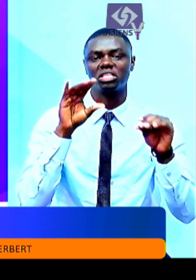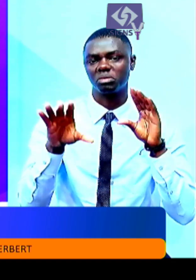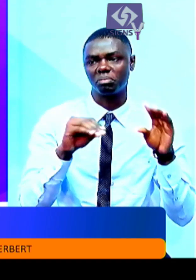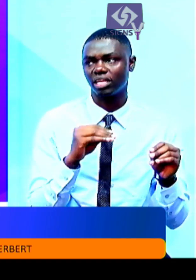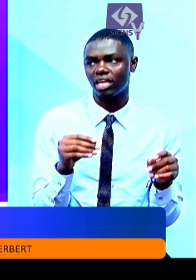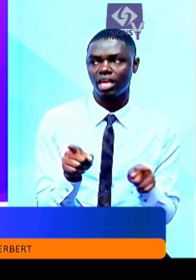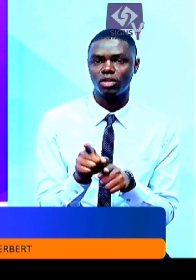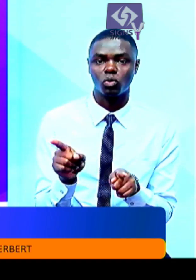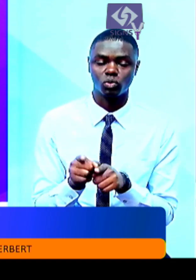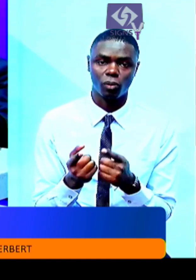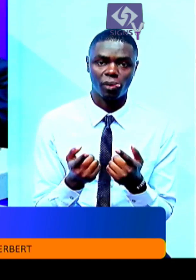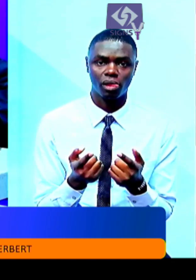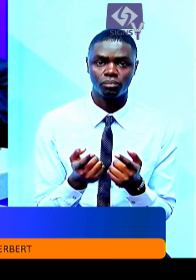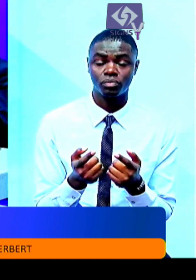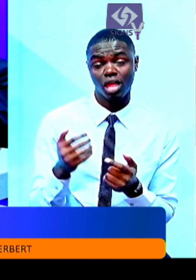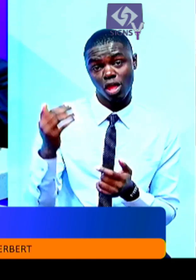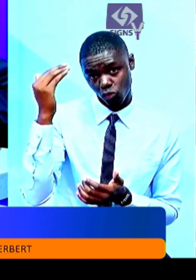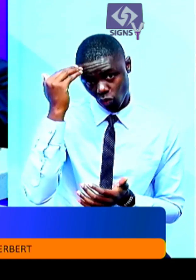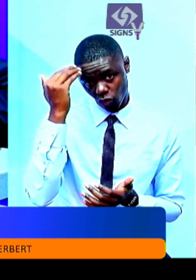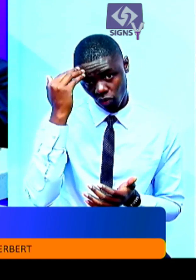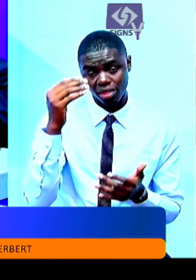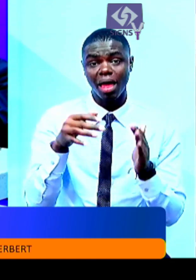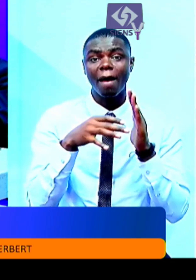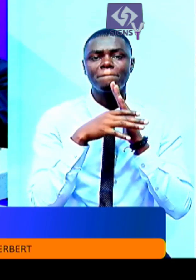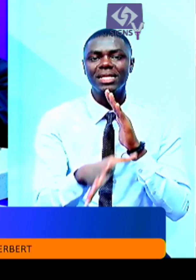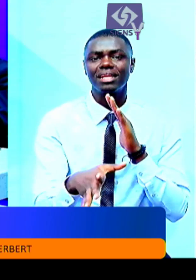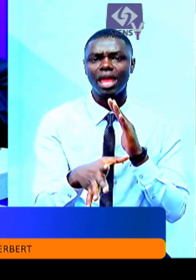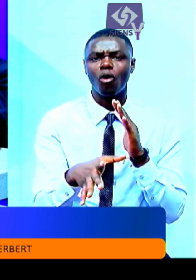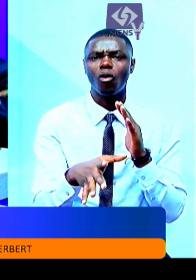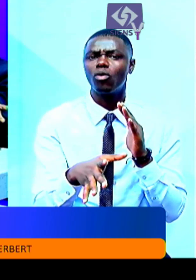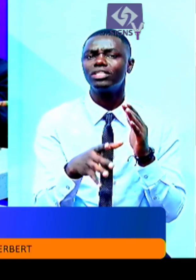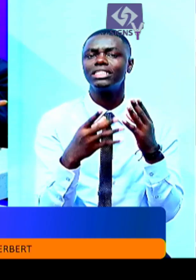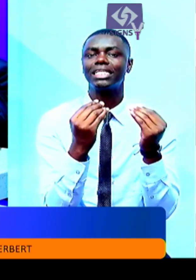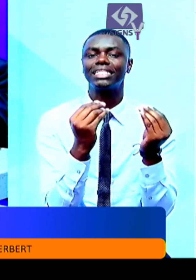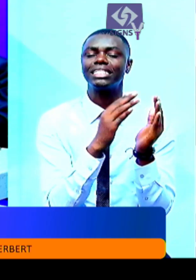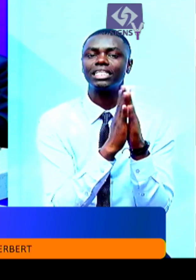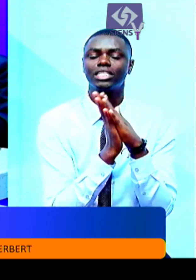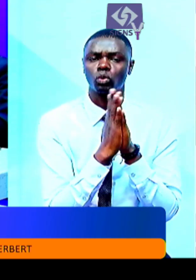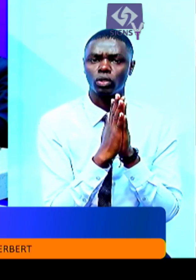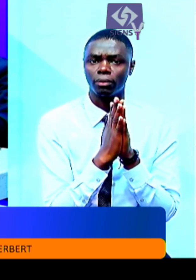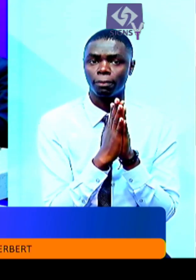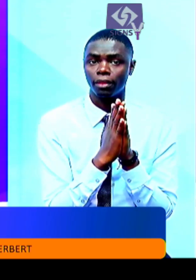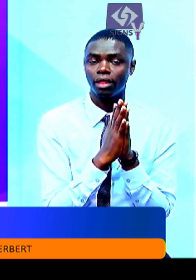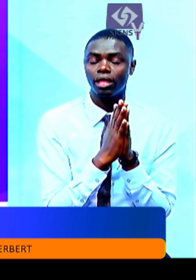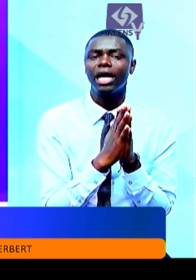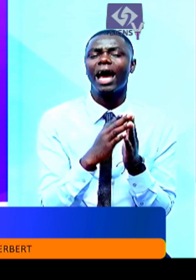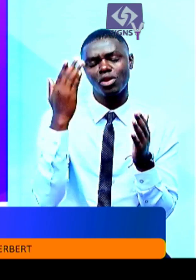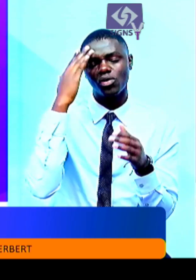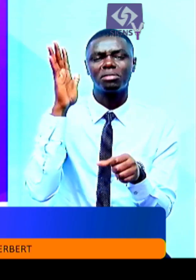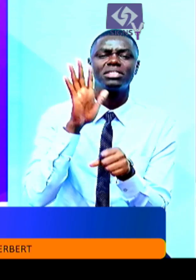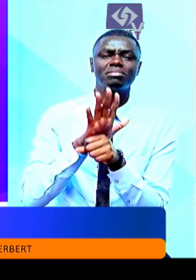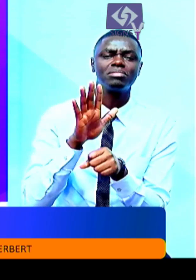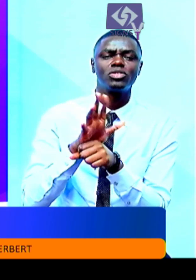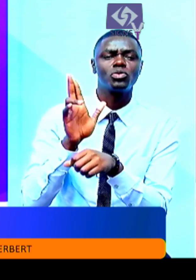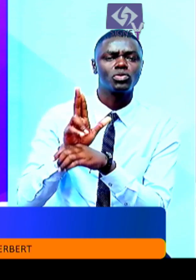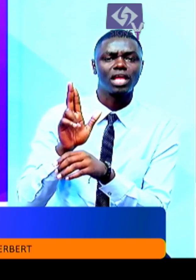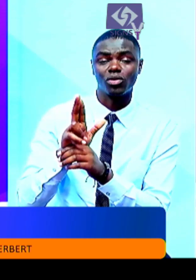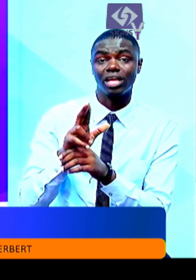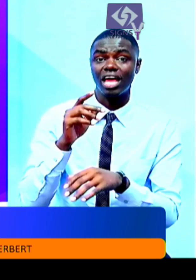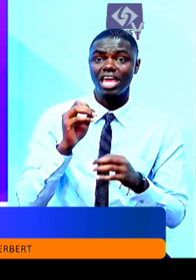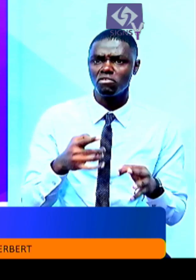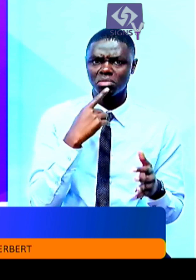the papers. Yes. You know, betrayal narrative is a very easy narrative. And you know, it's been used a lot because when you